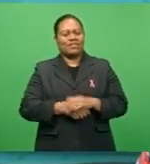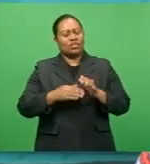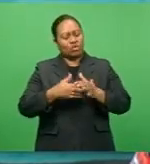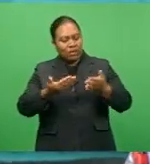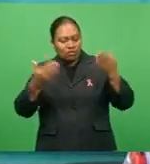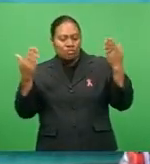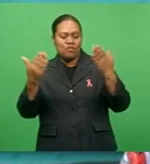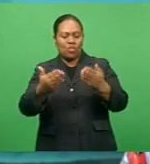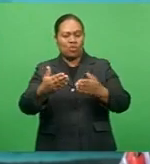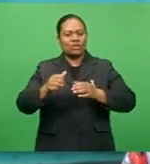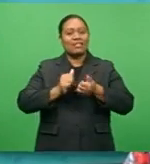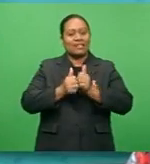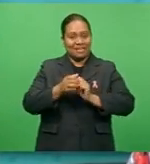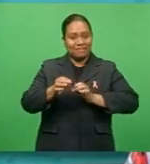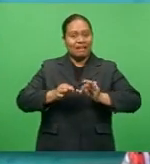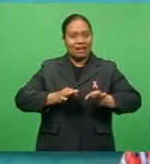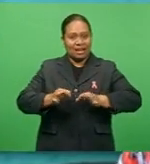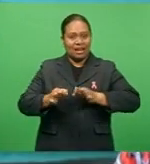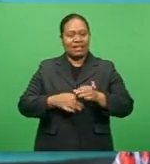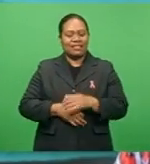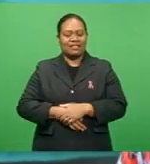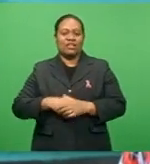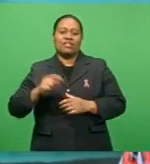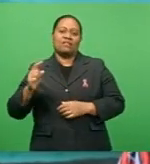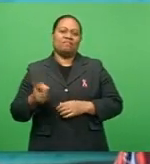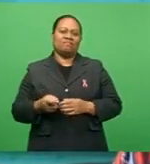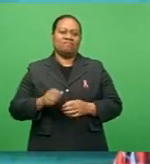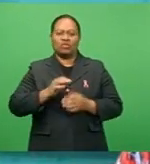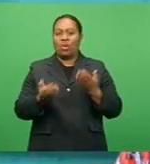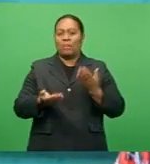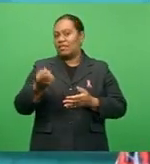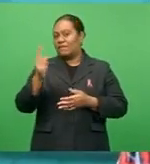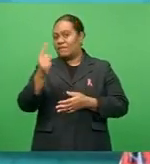as all eyes were glued to this final conversion from Rewa.